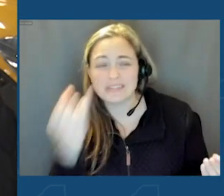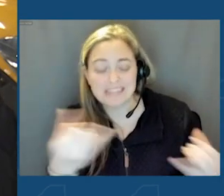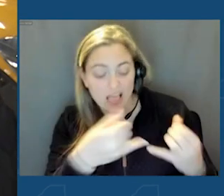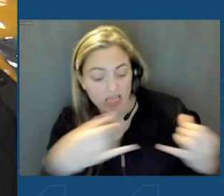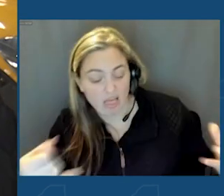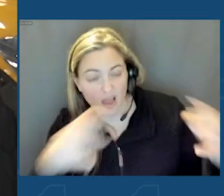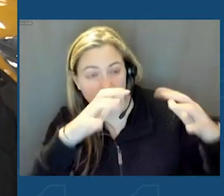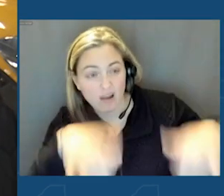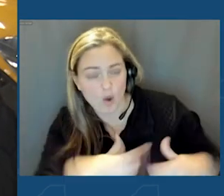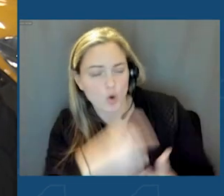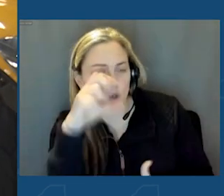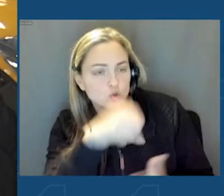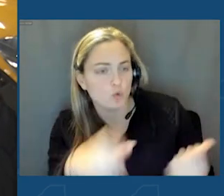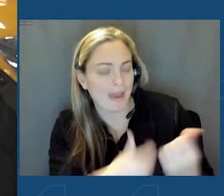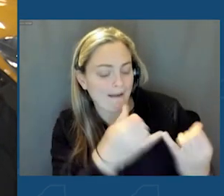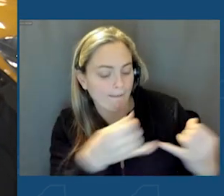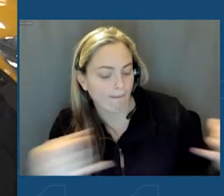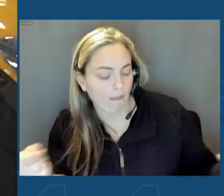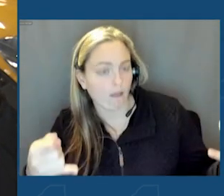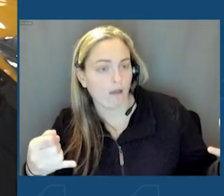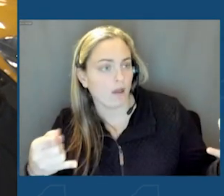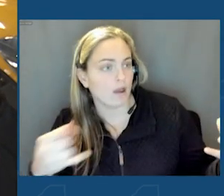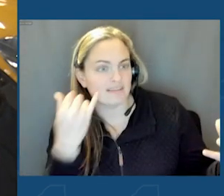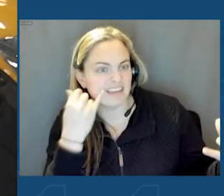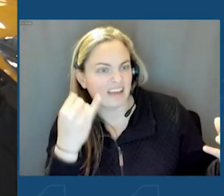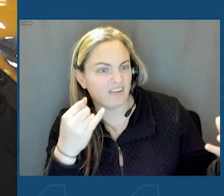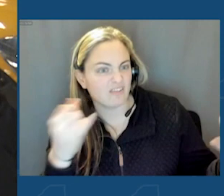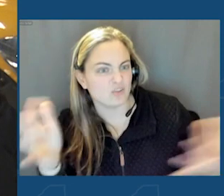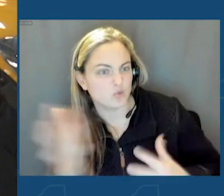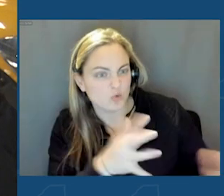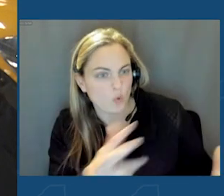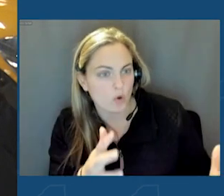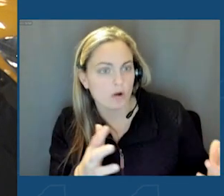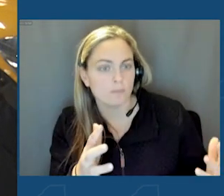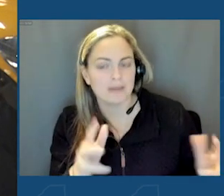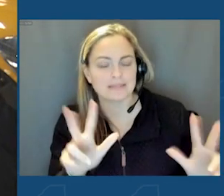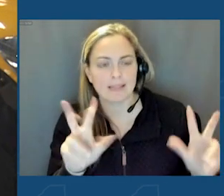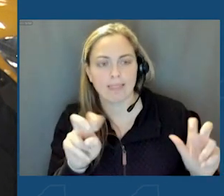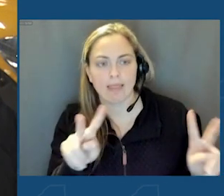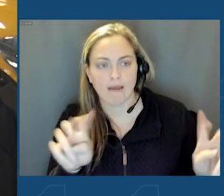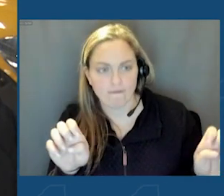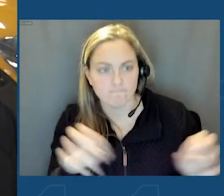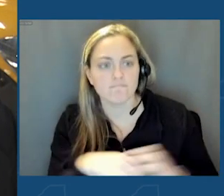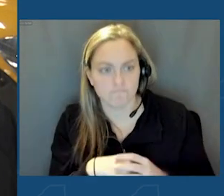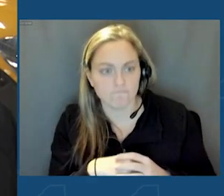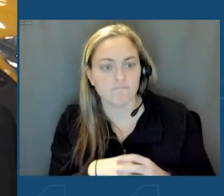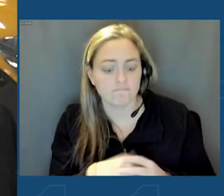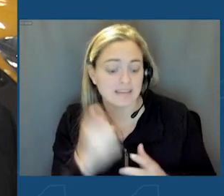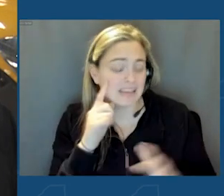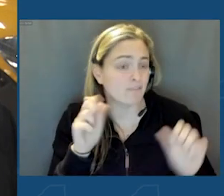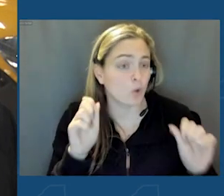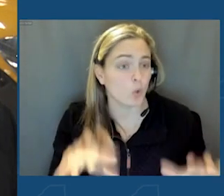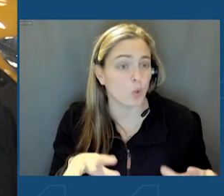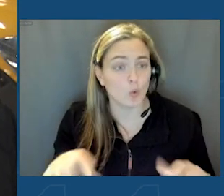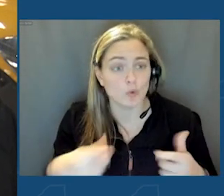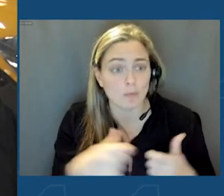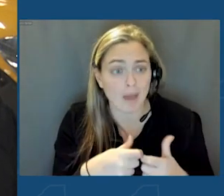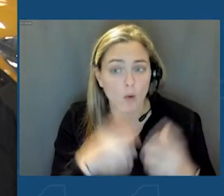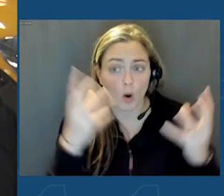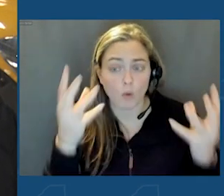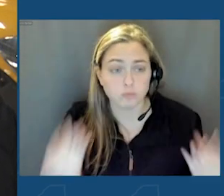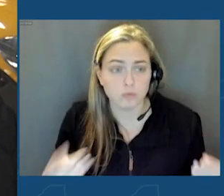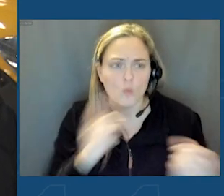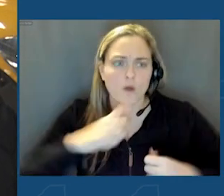the assumption that any downline during the storm is a lot live line if you do lose power it is going to be dangerously